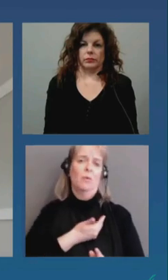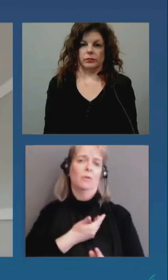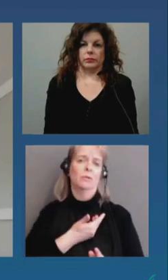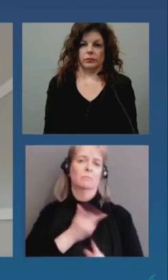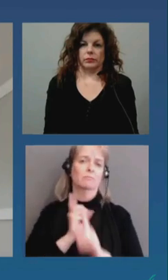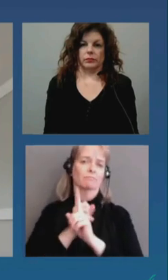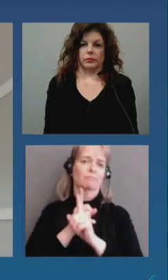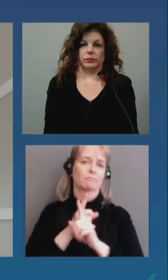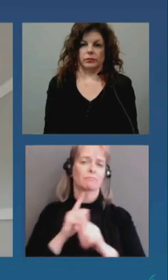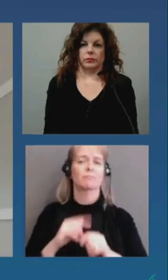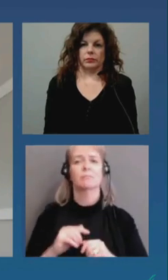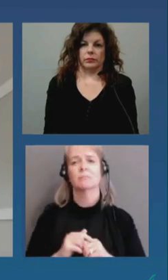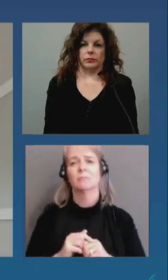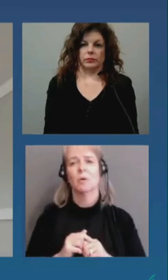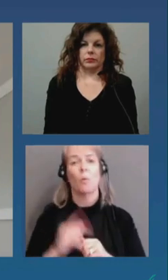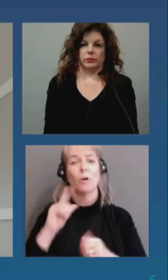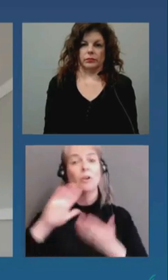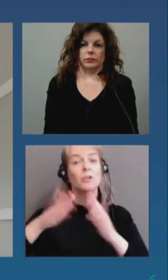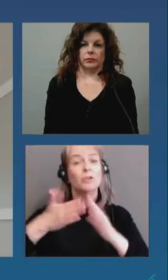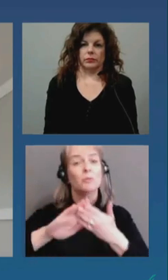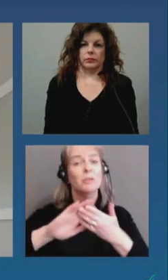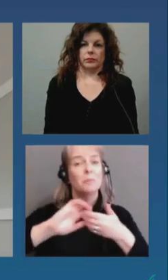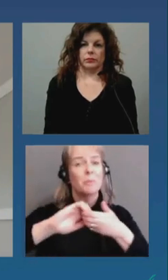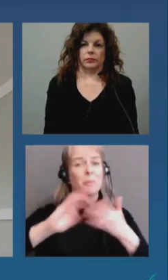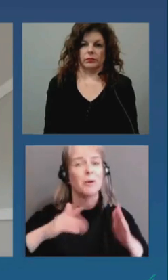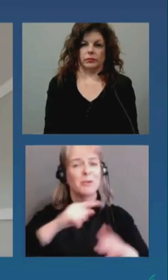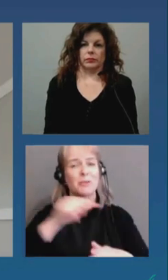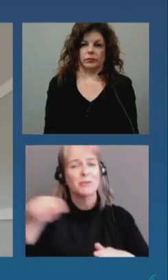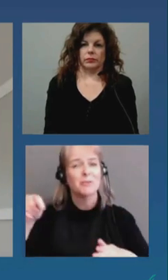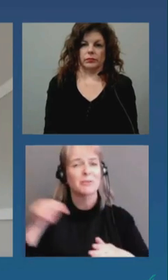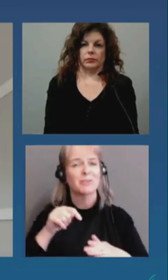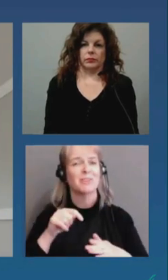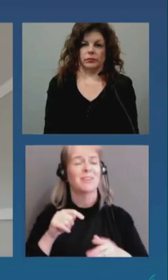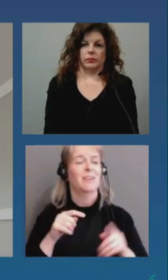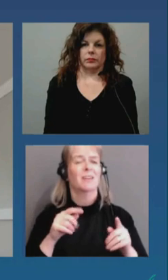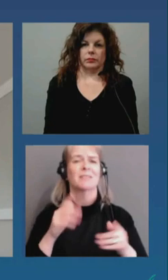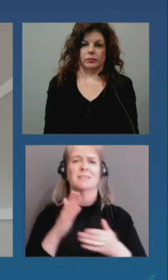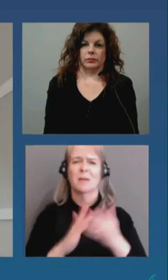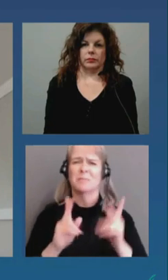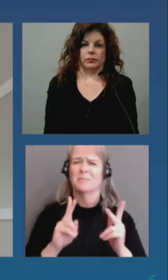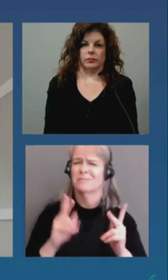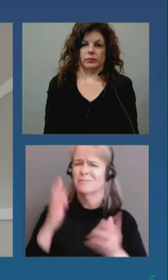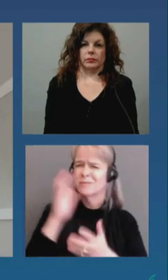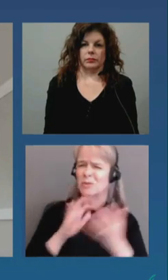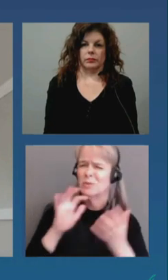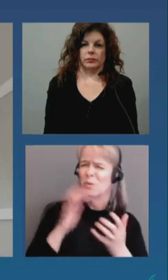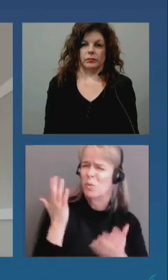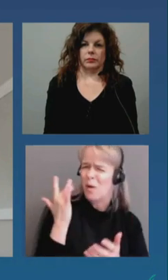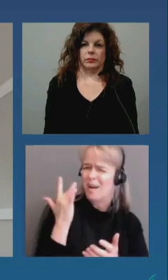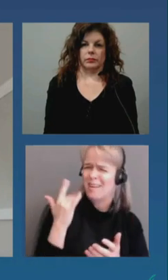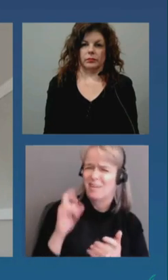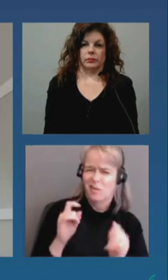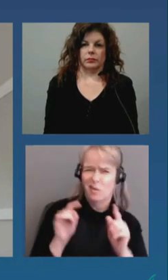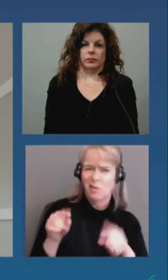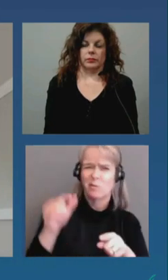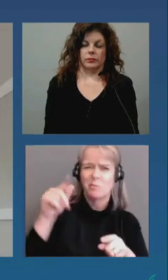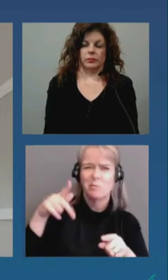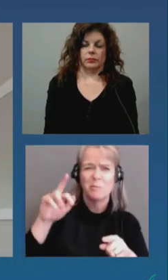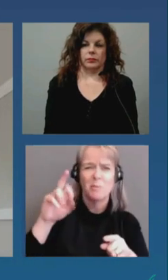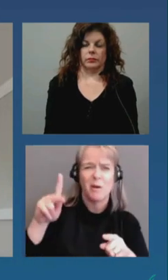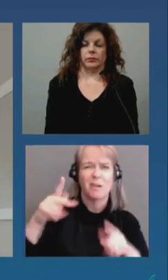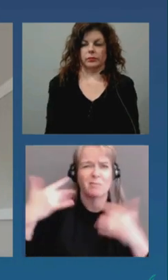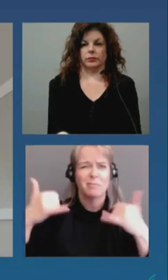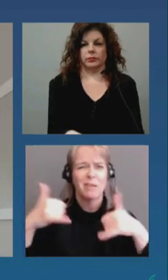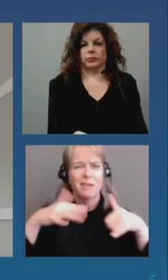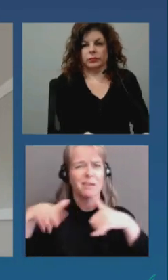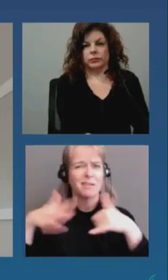understand why are we asking people to stick to their household members in parks uh why are we uh asking people to wear masks